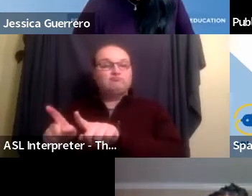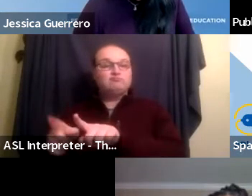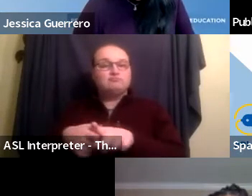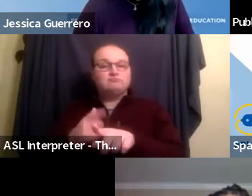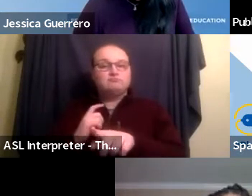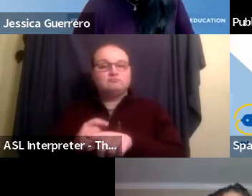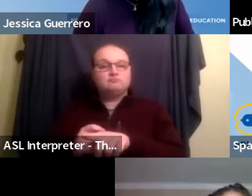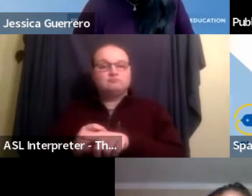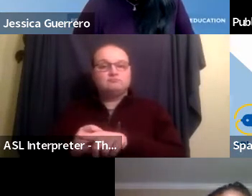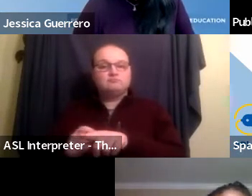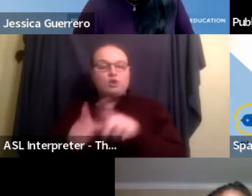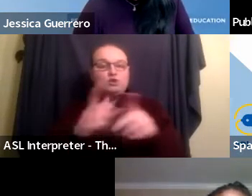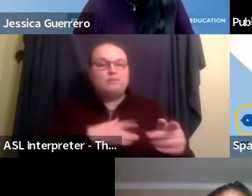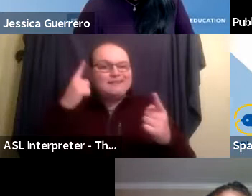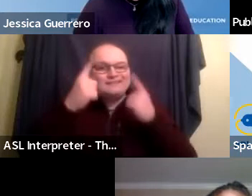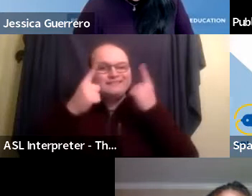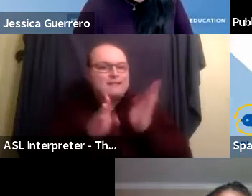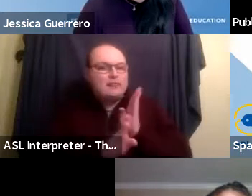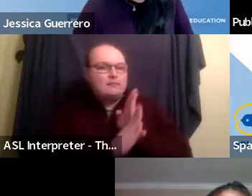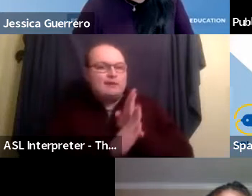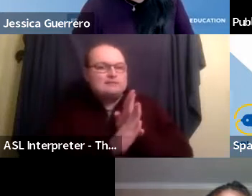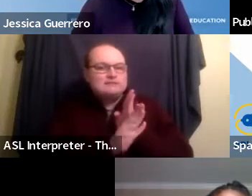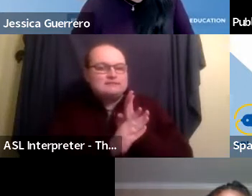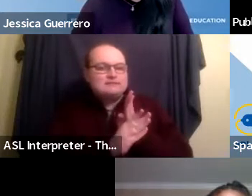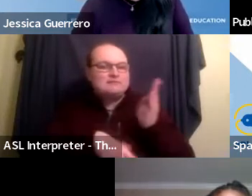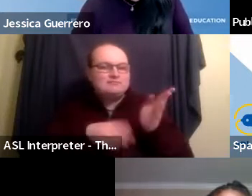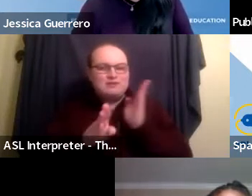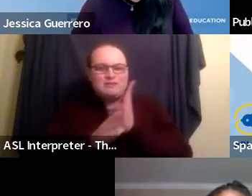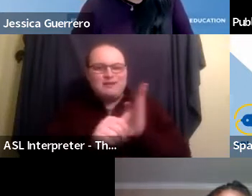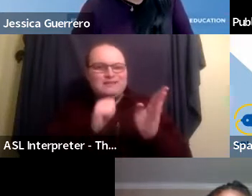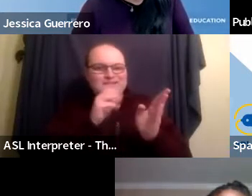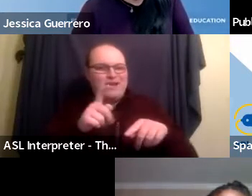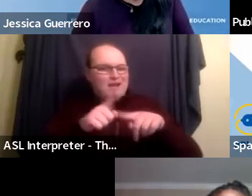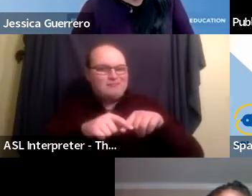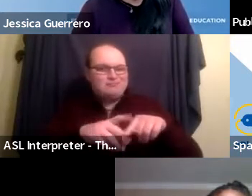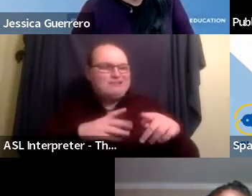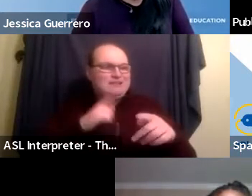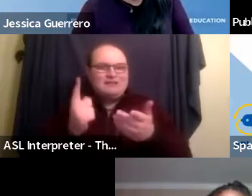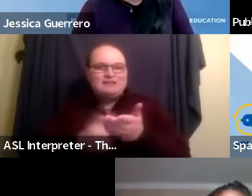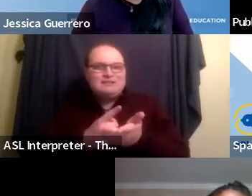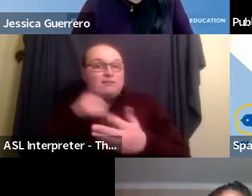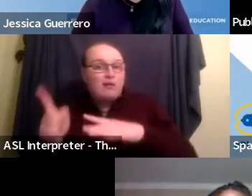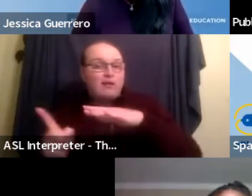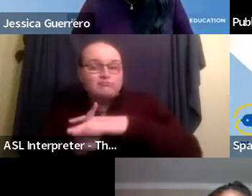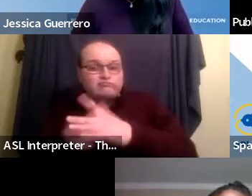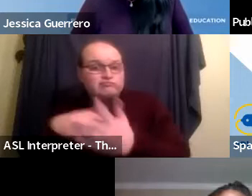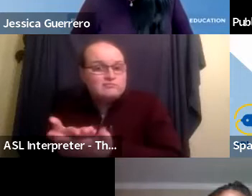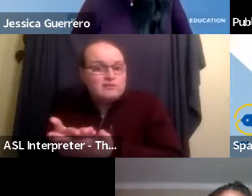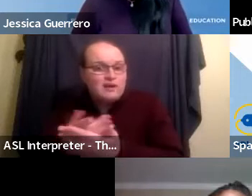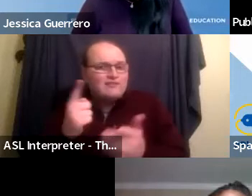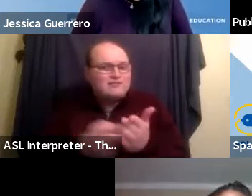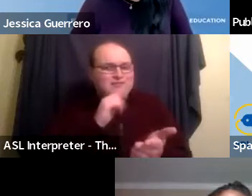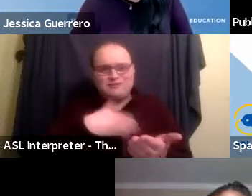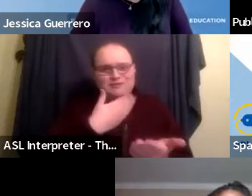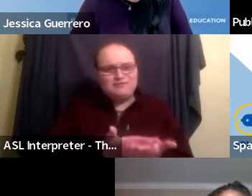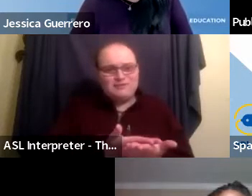into consideration is the buses and the transportation. The buses are not reliable. There are days where they come, there are days where they do not come. I work and I am not able